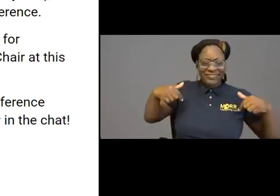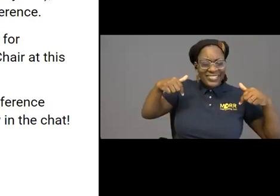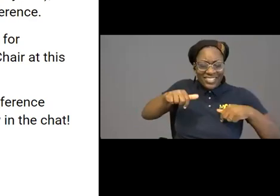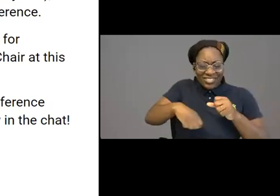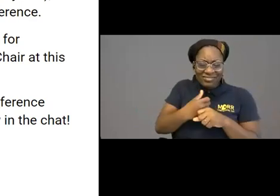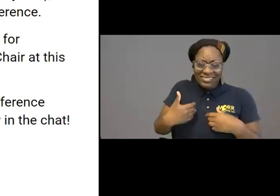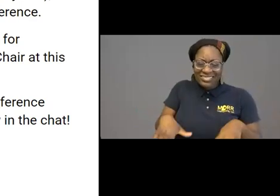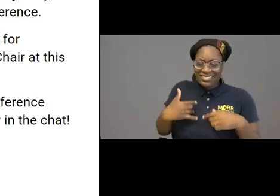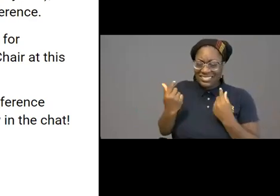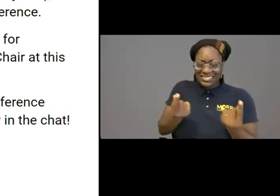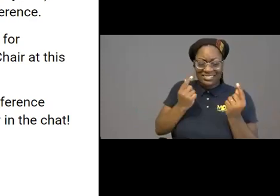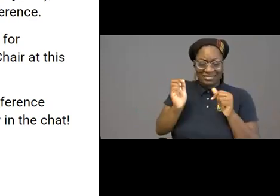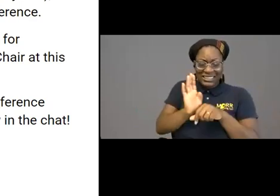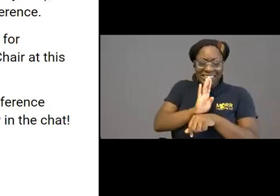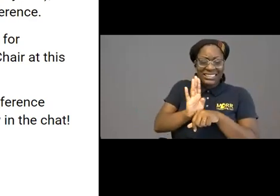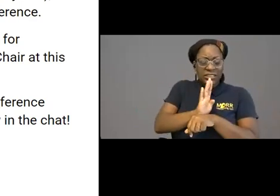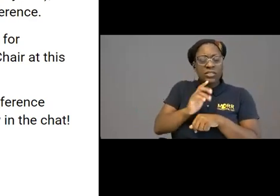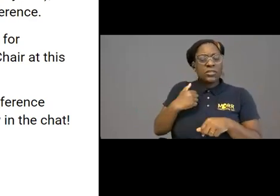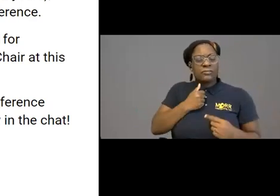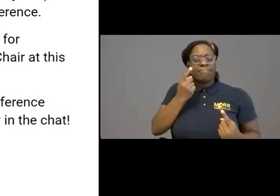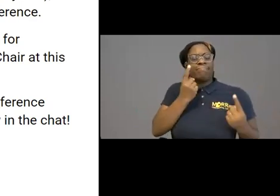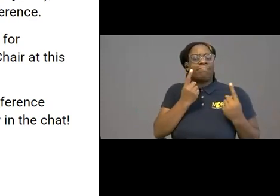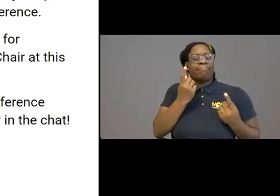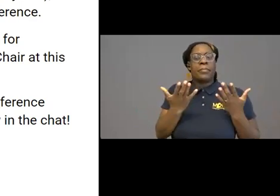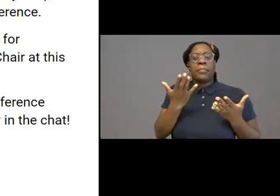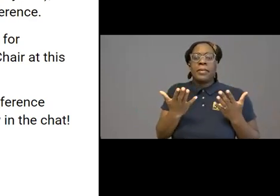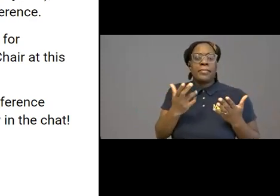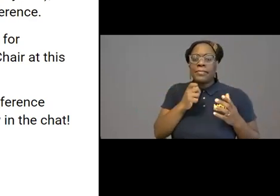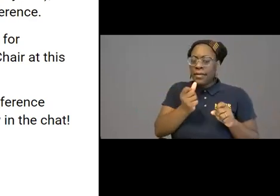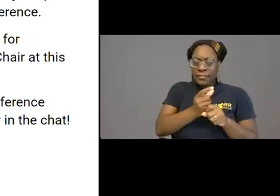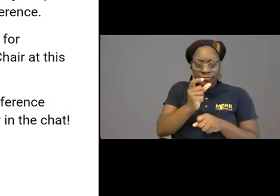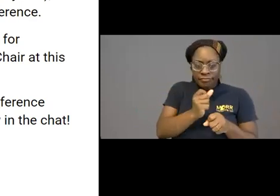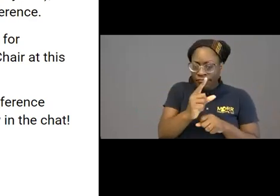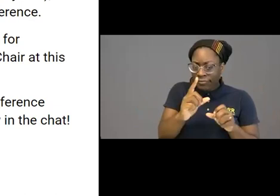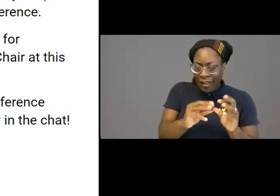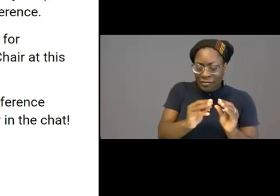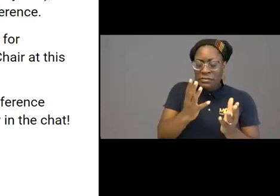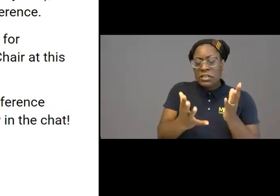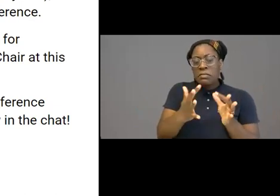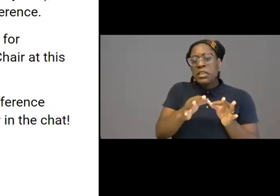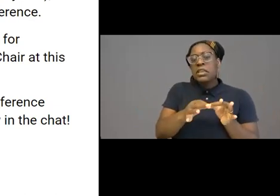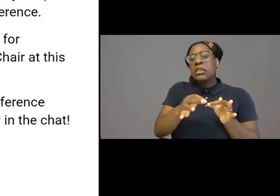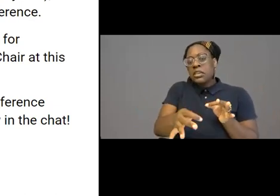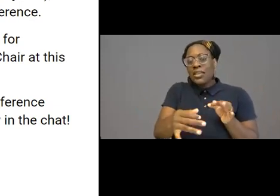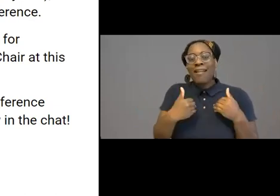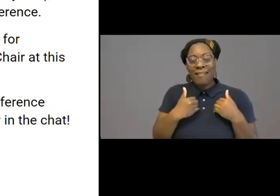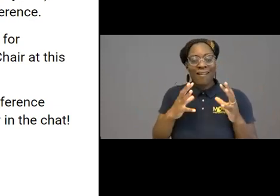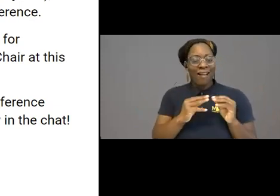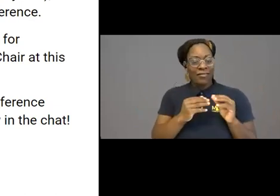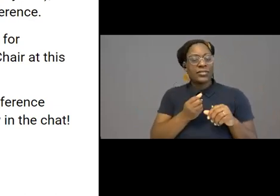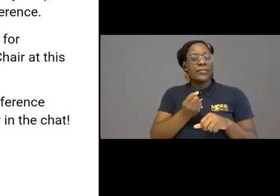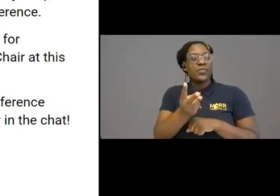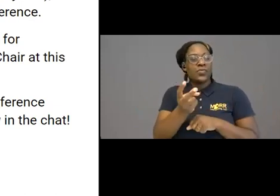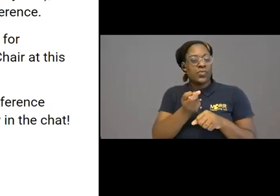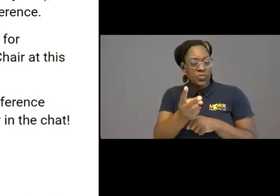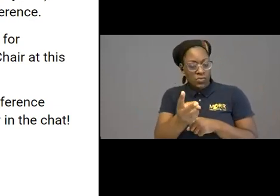small organization. We are thinking about moving to a conference every 2 years to give more time for the committee to prepare and more